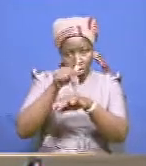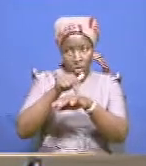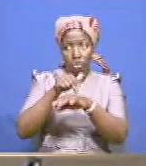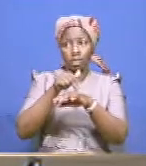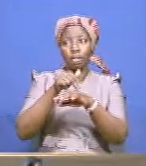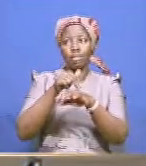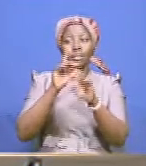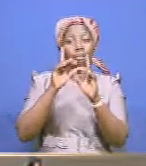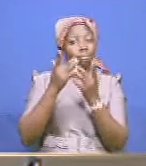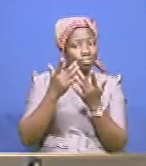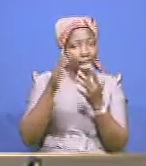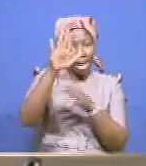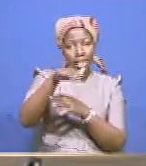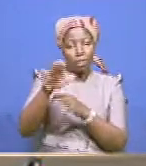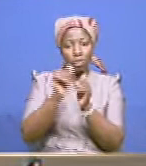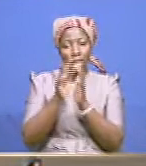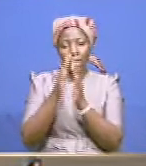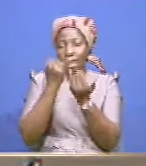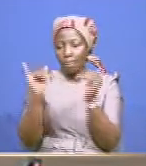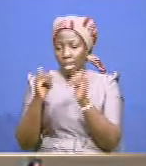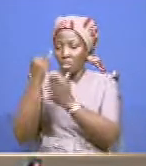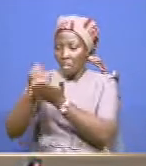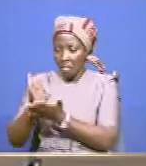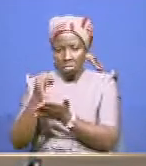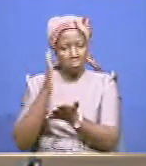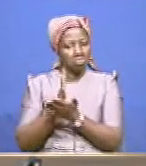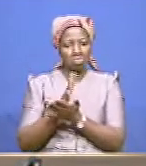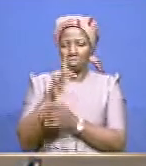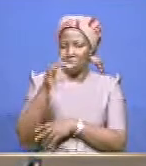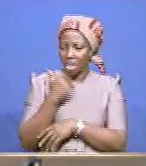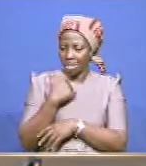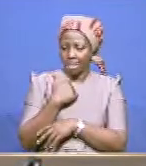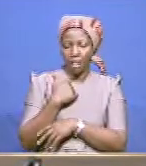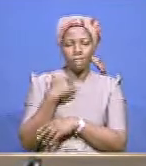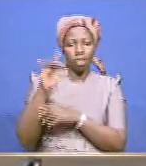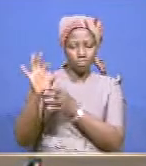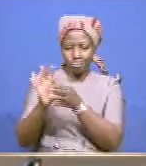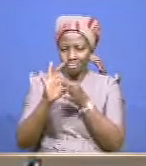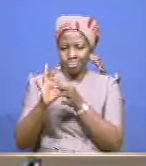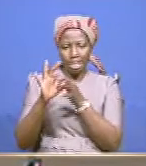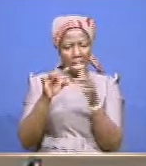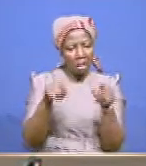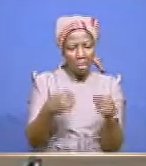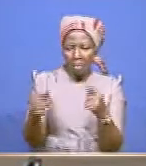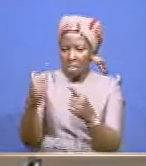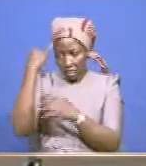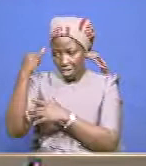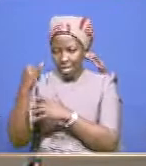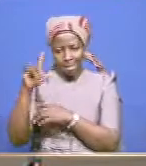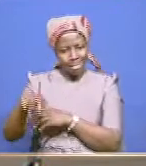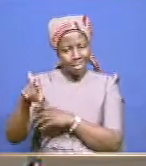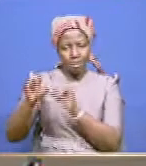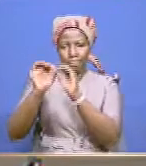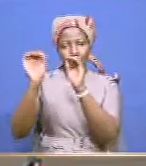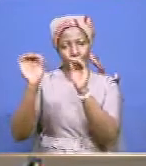no conflict of ideas mm-hmm, when you are trying to pursue same agenda to achieve same results for the people of Kenya.